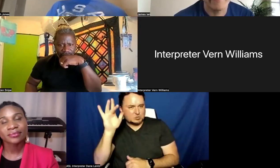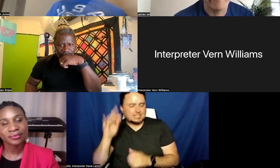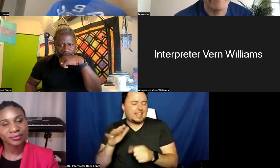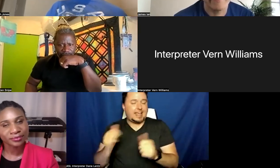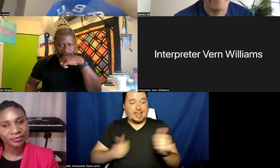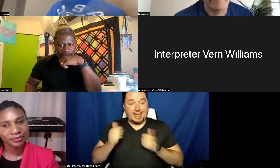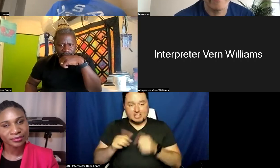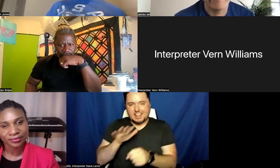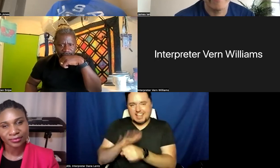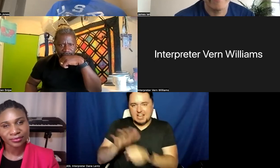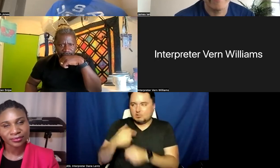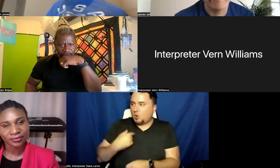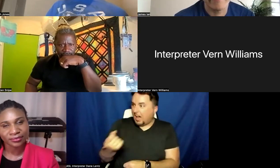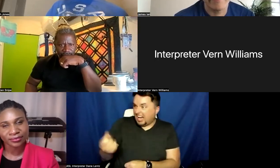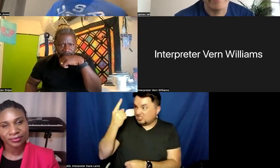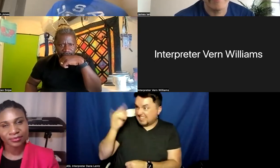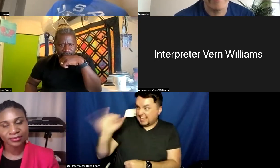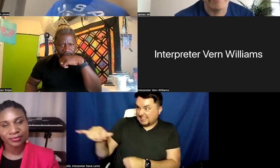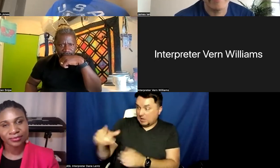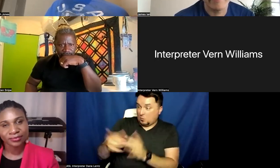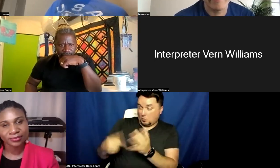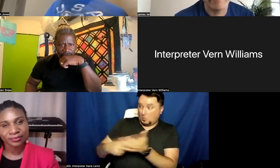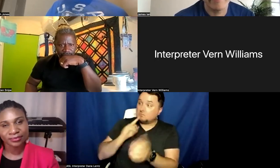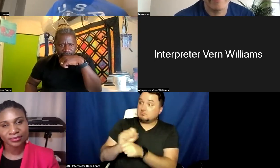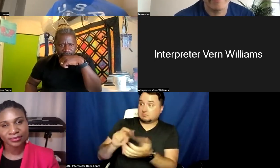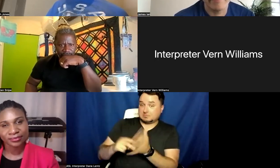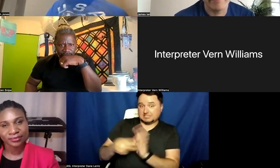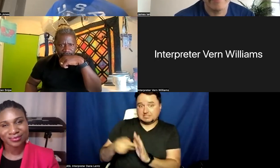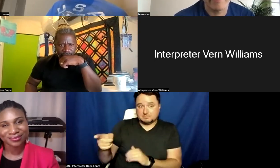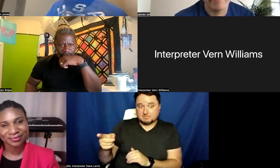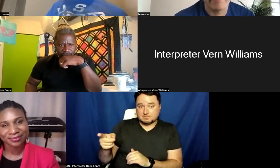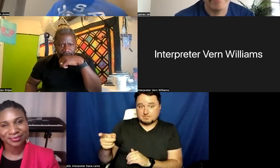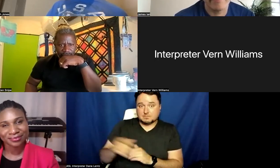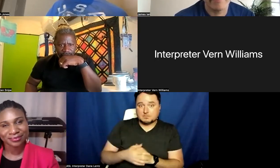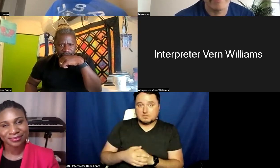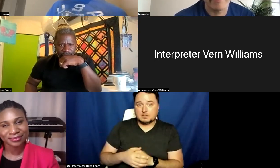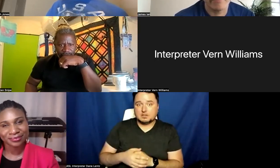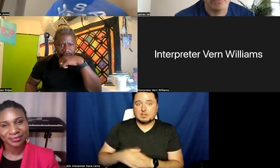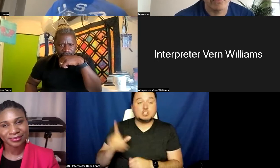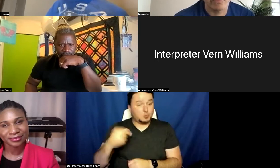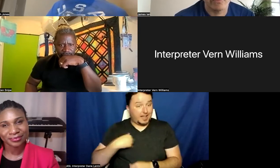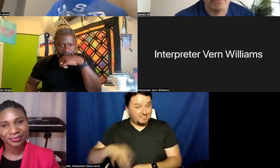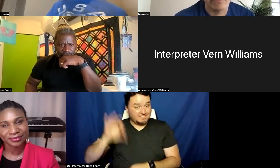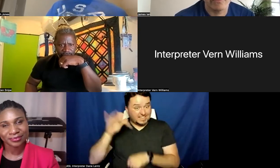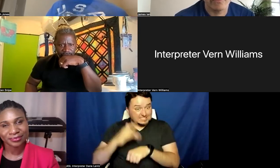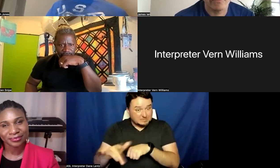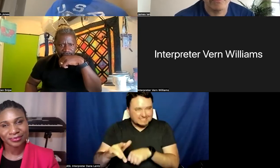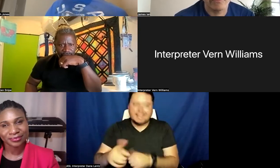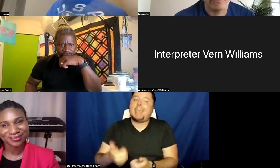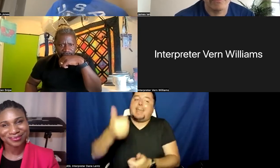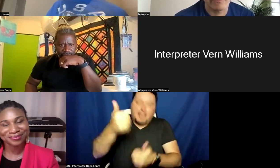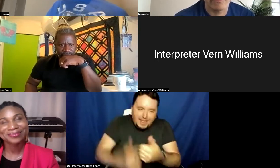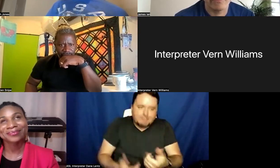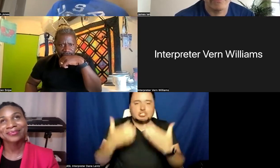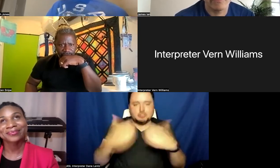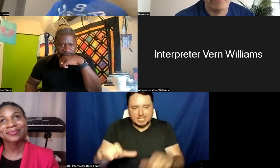the nuances of communication. But do I find a space every chance I get? And